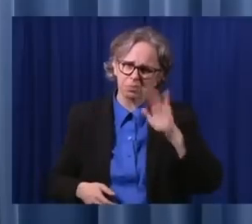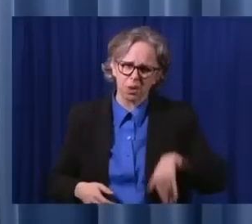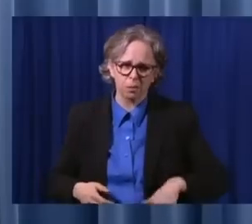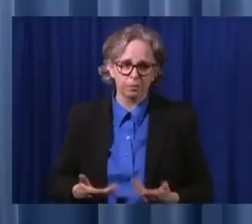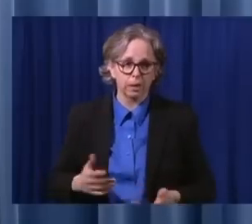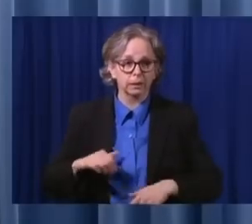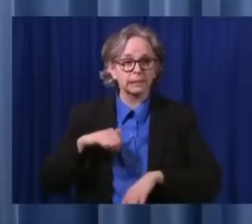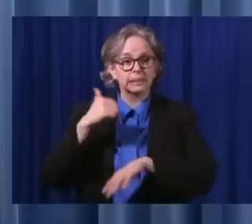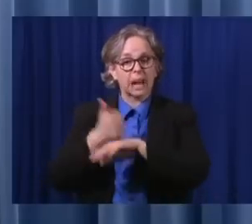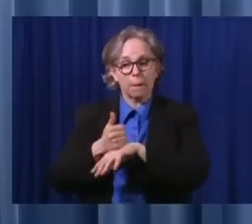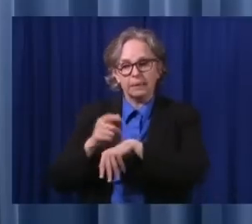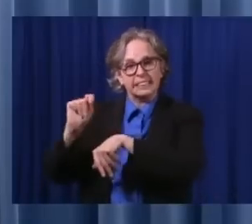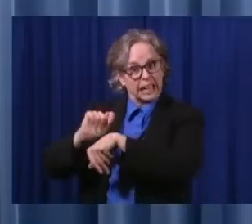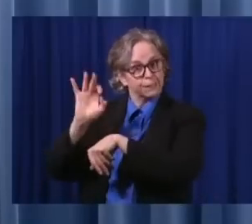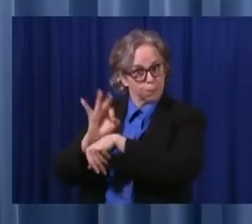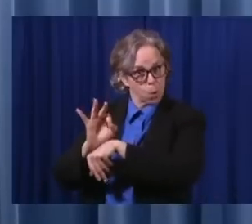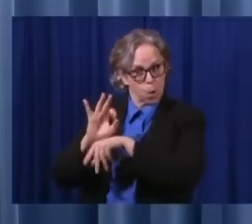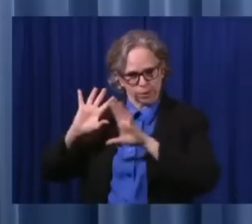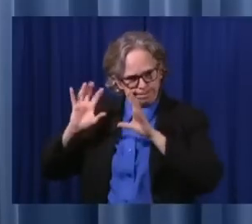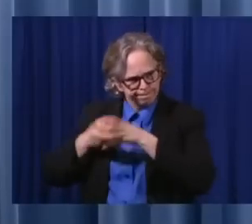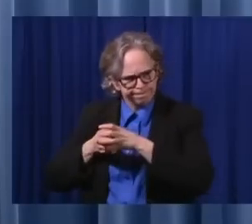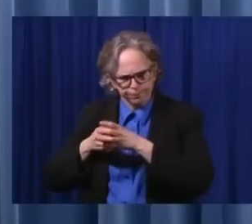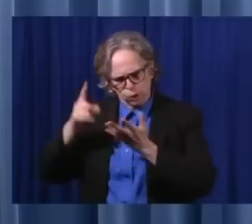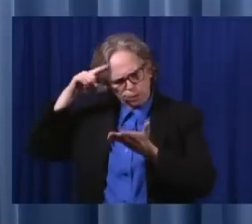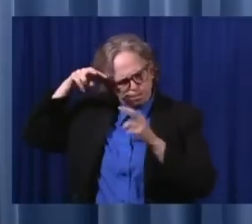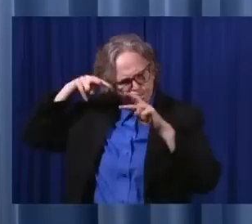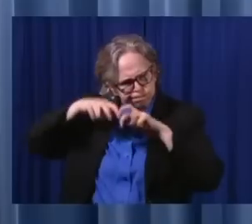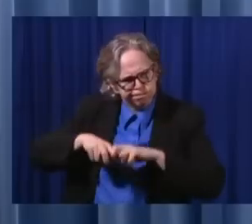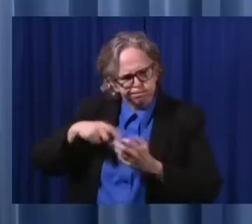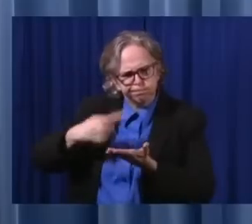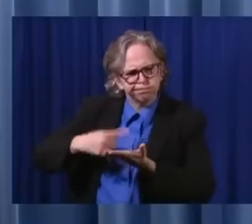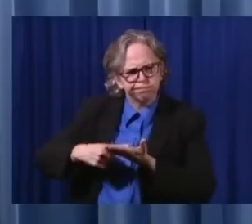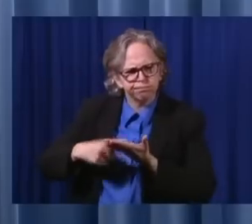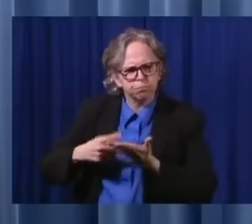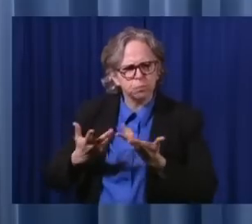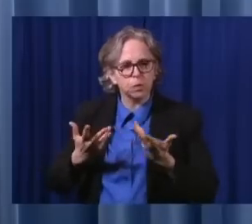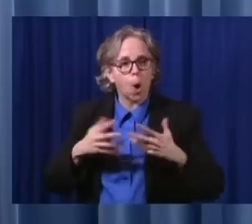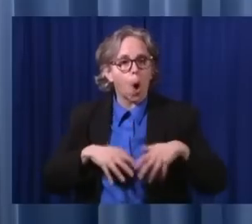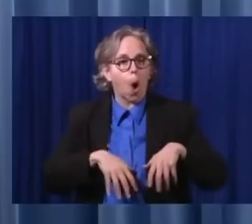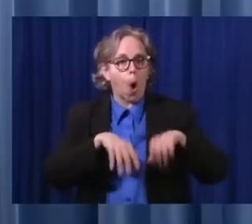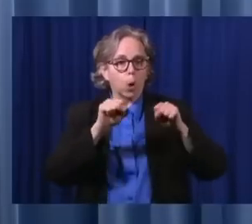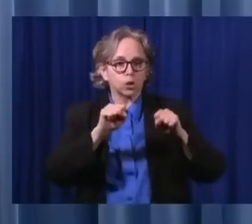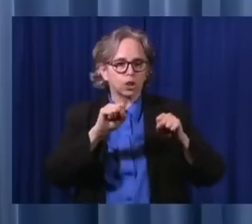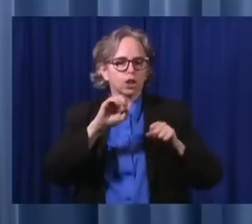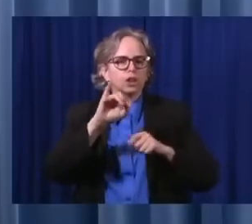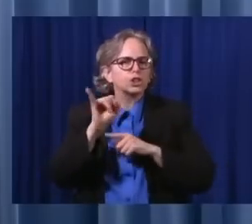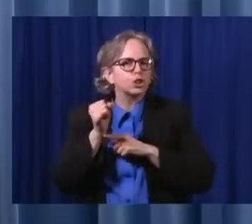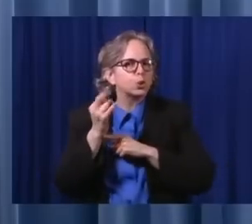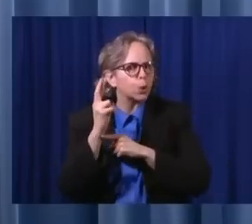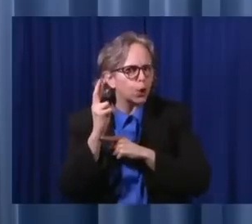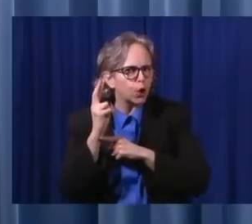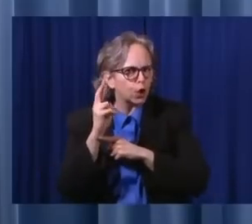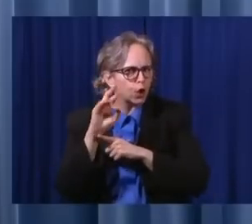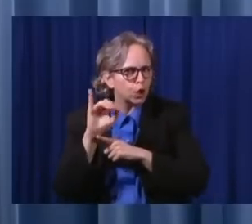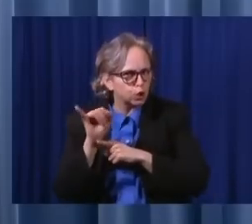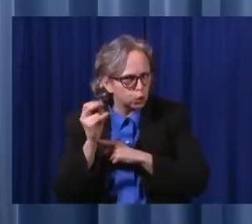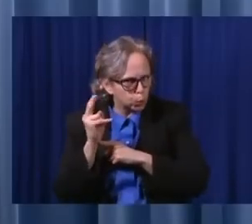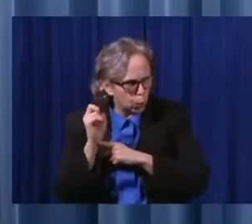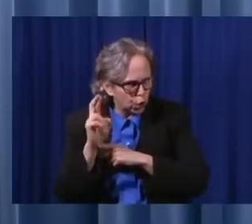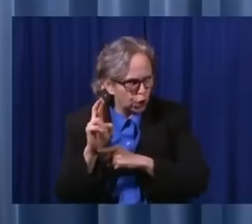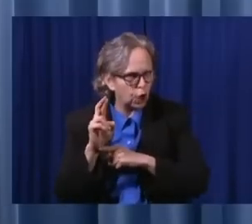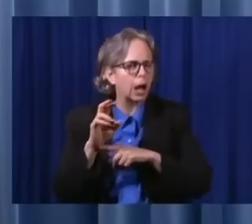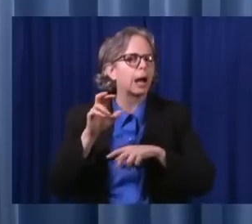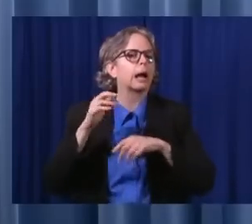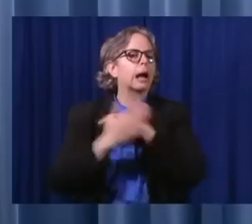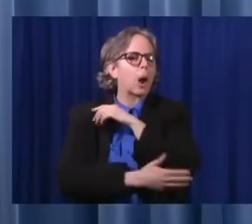the possibility of holding junior fairs over the summer. And I want to thank all the people who served on that, as well as my friend Jim